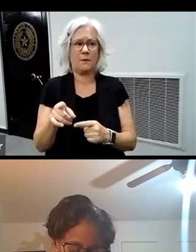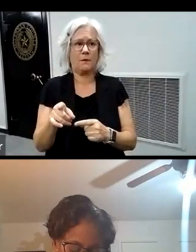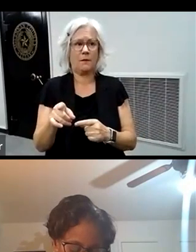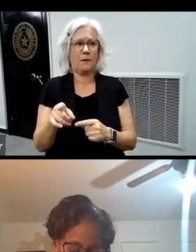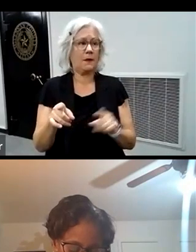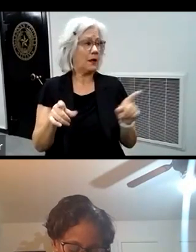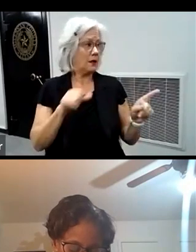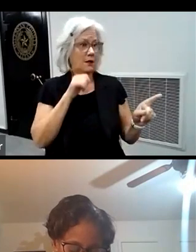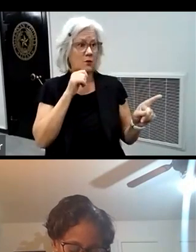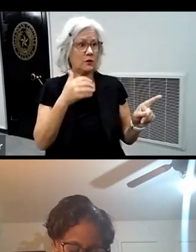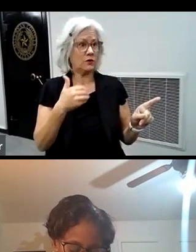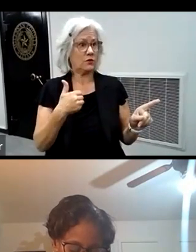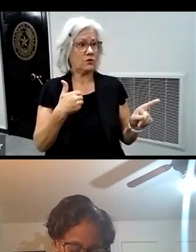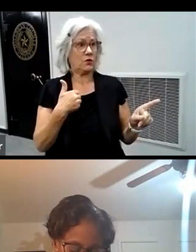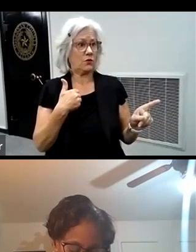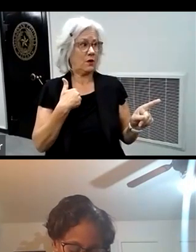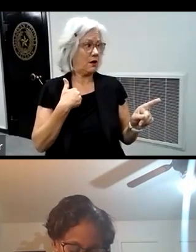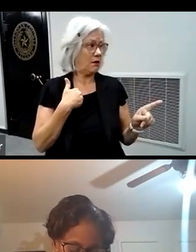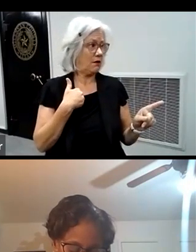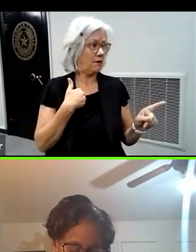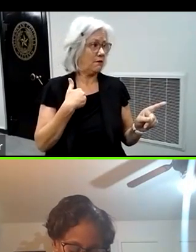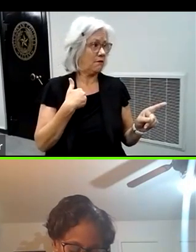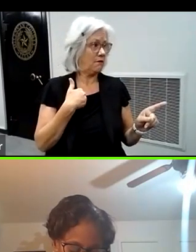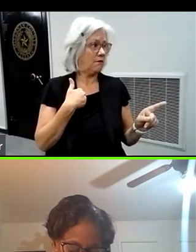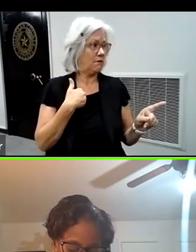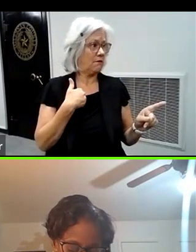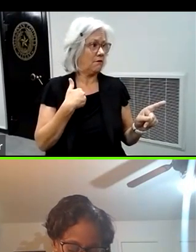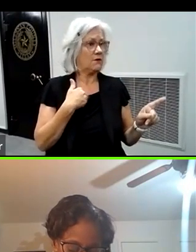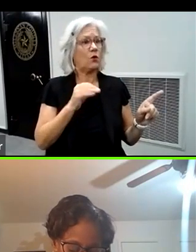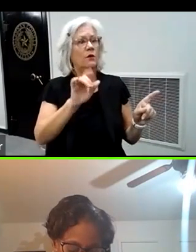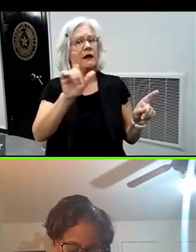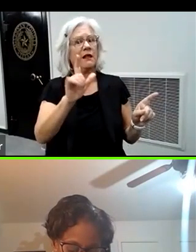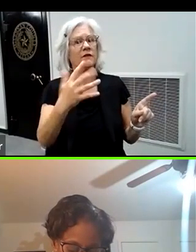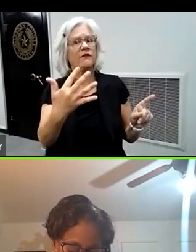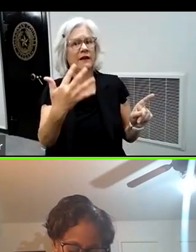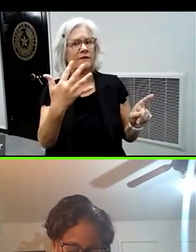We do not have a need to draw. Is that true? L5.